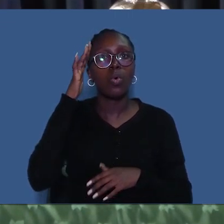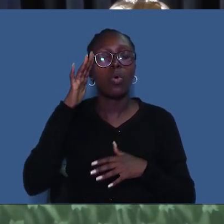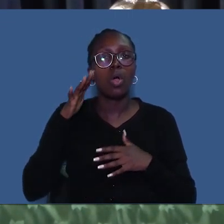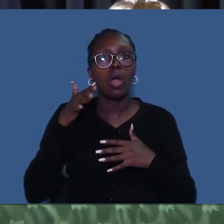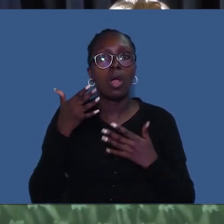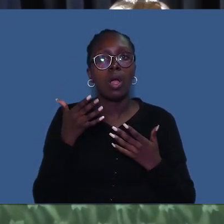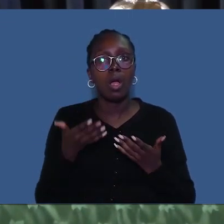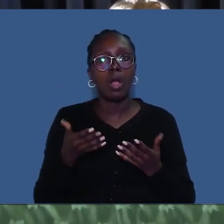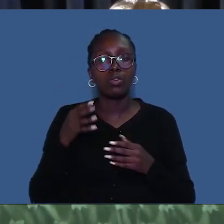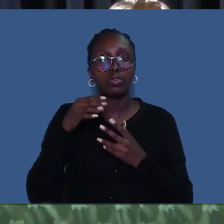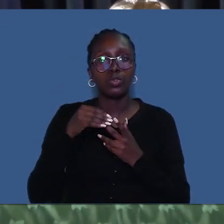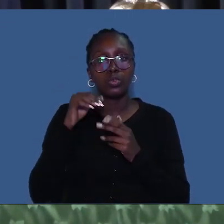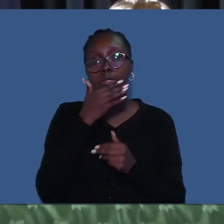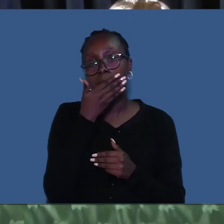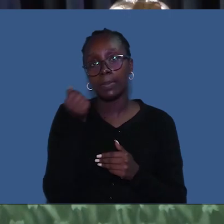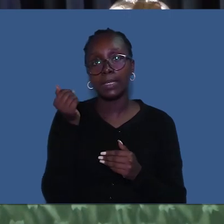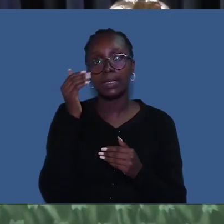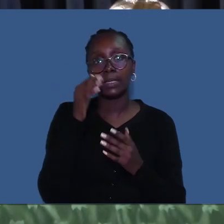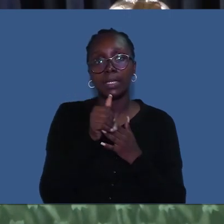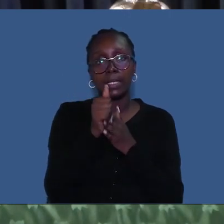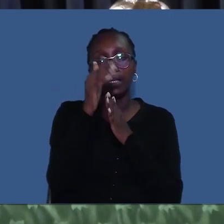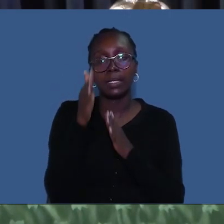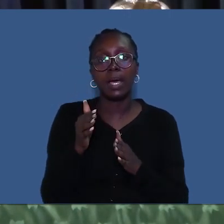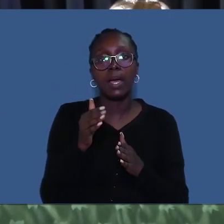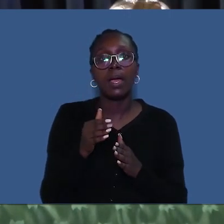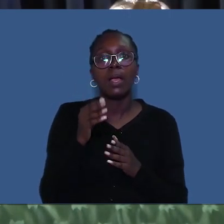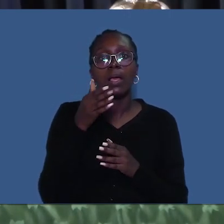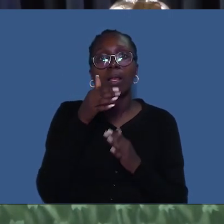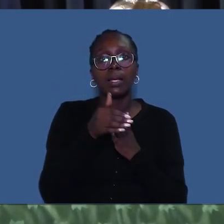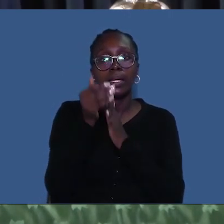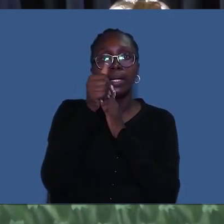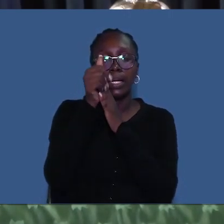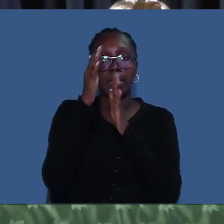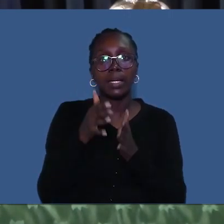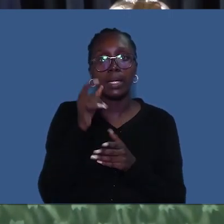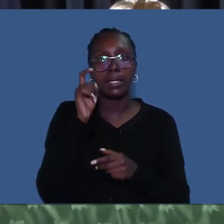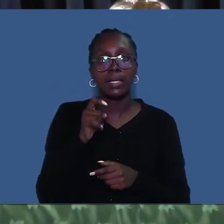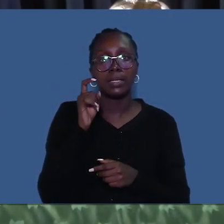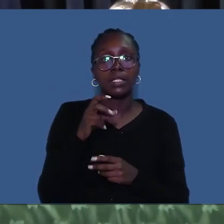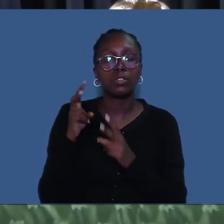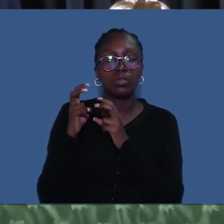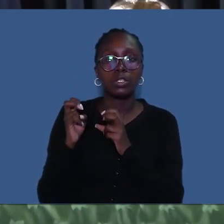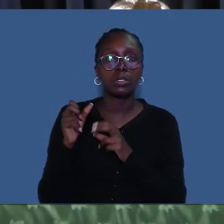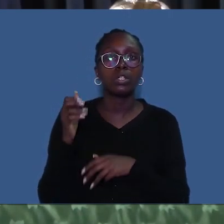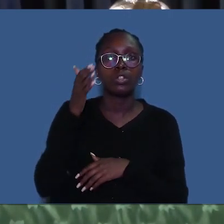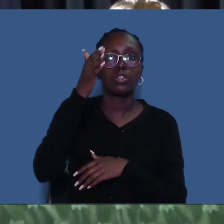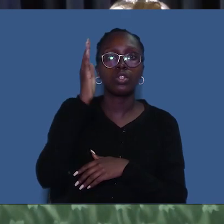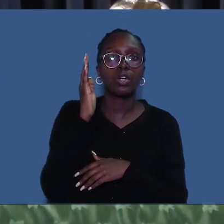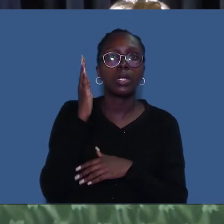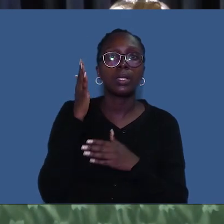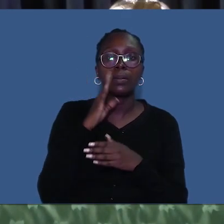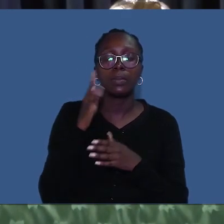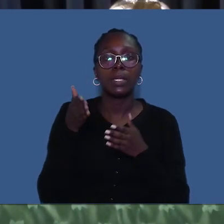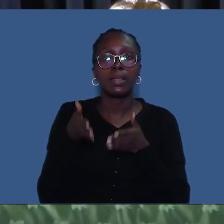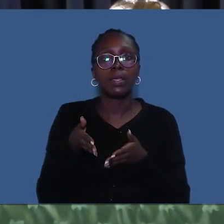Lord and seek God's heart and mind when looking at people. And so this morning, my challenge is, will you heed God's call and